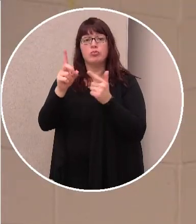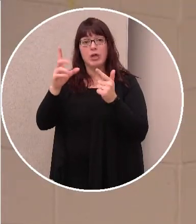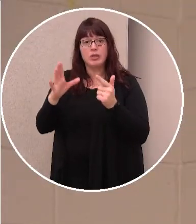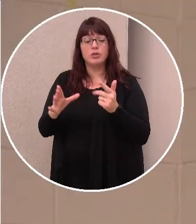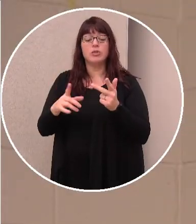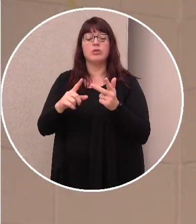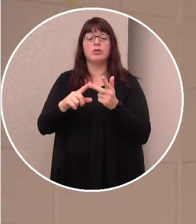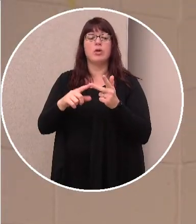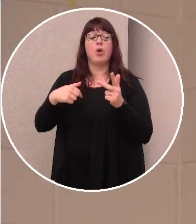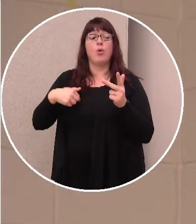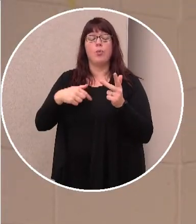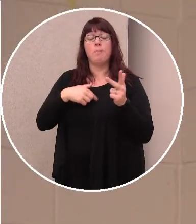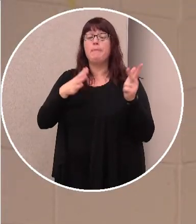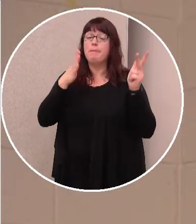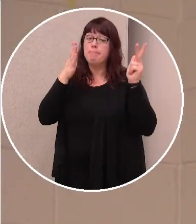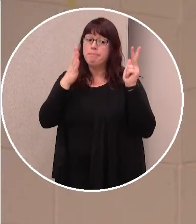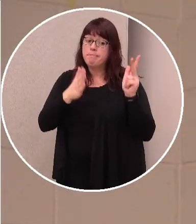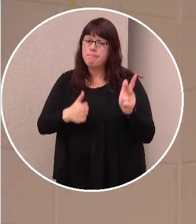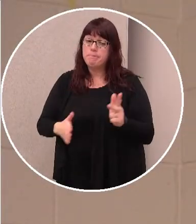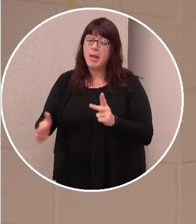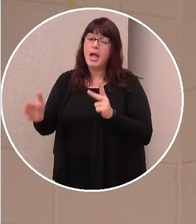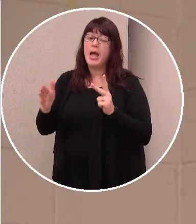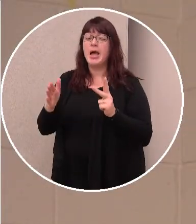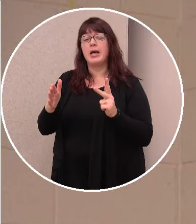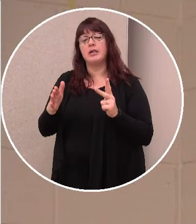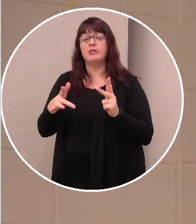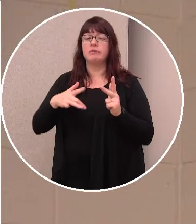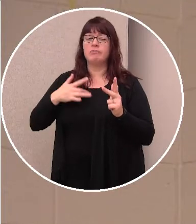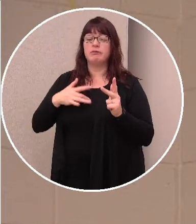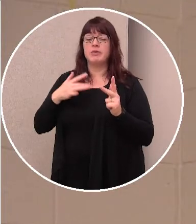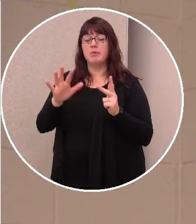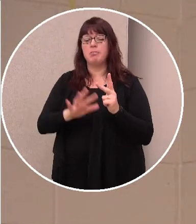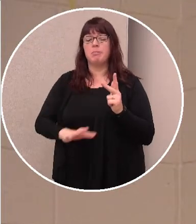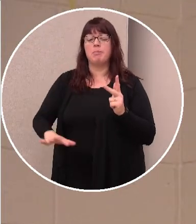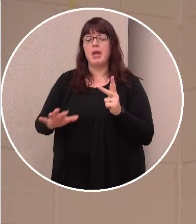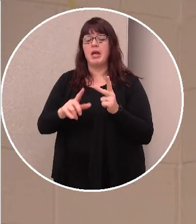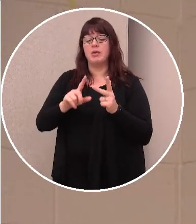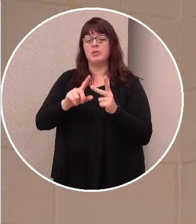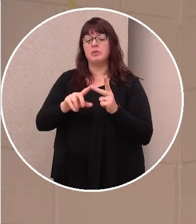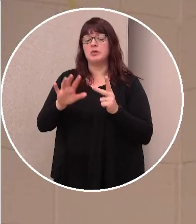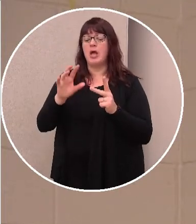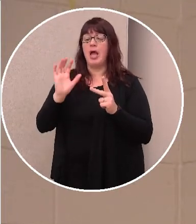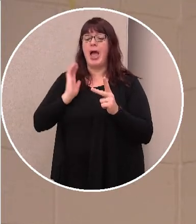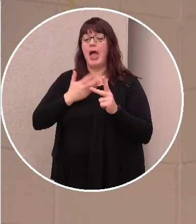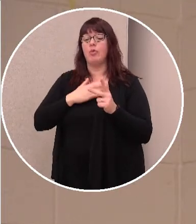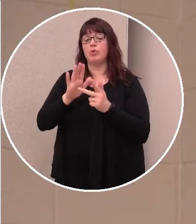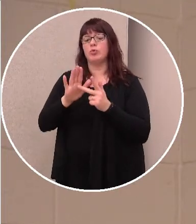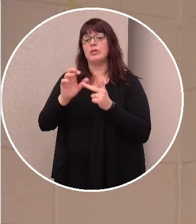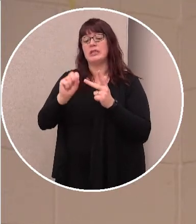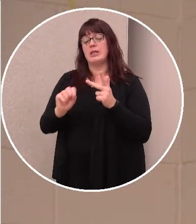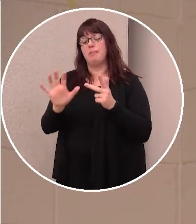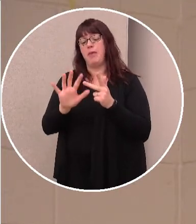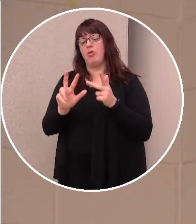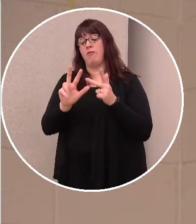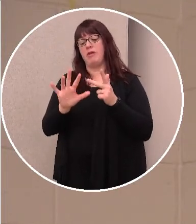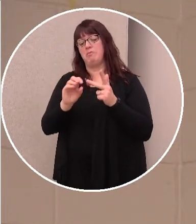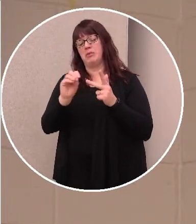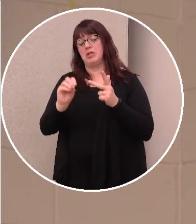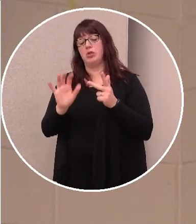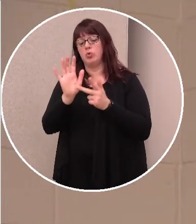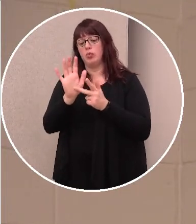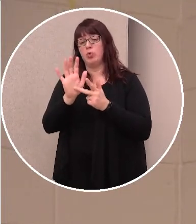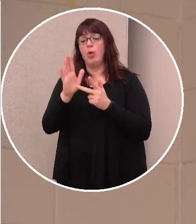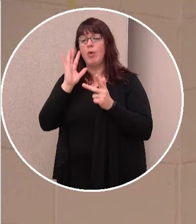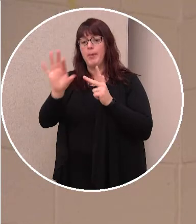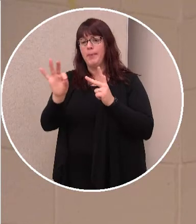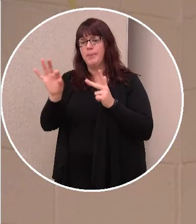intend to we're close to 35% of our school systems to be the